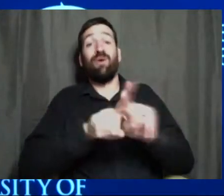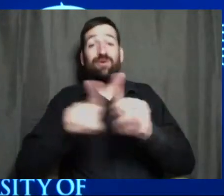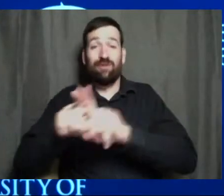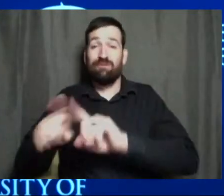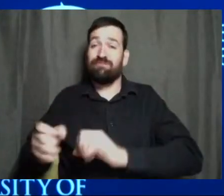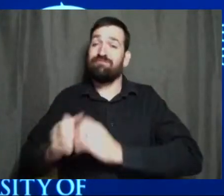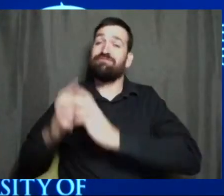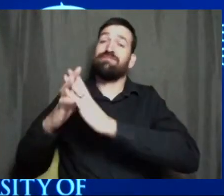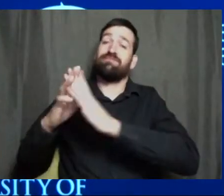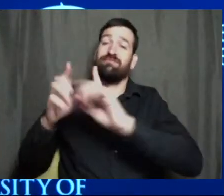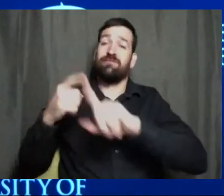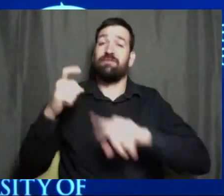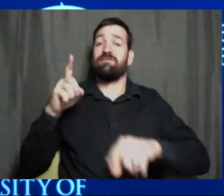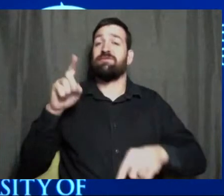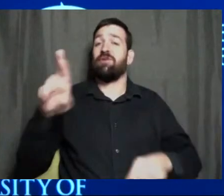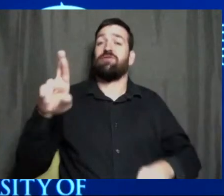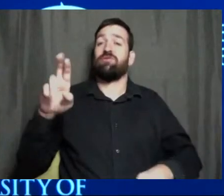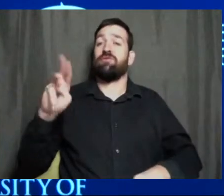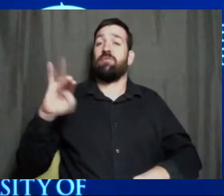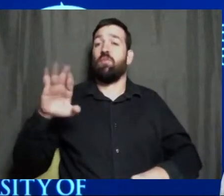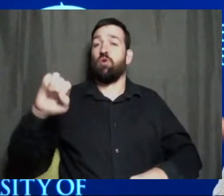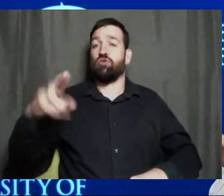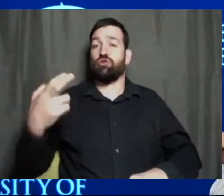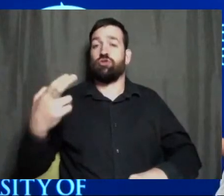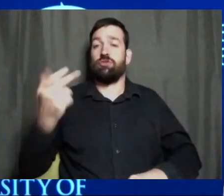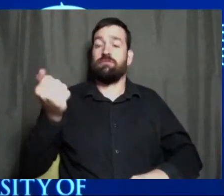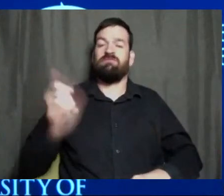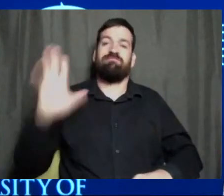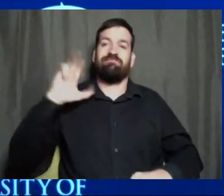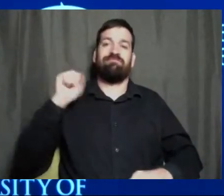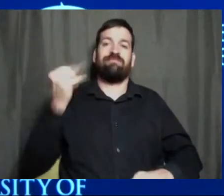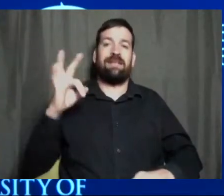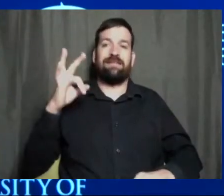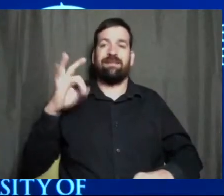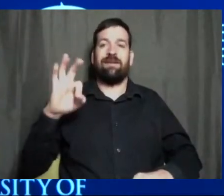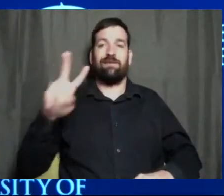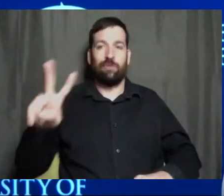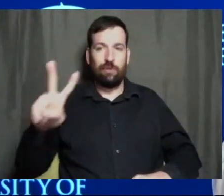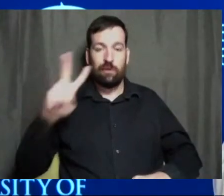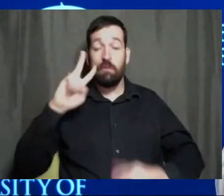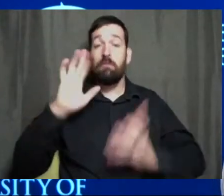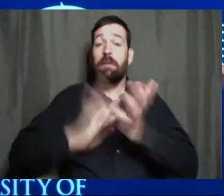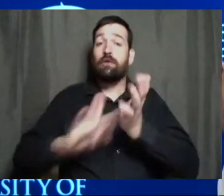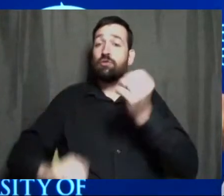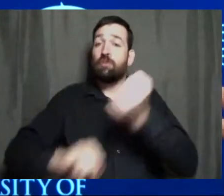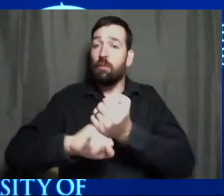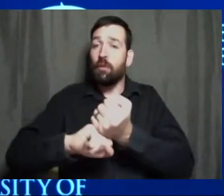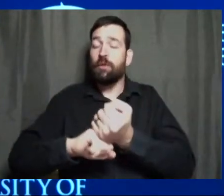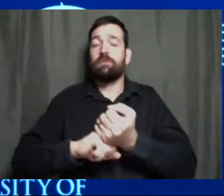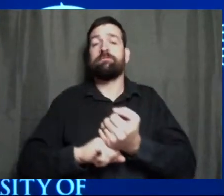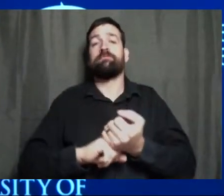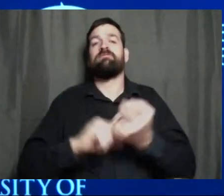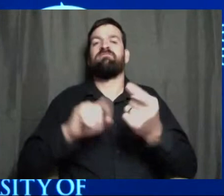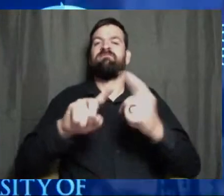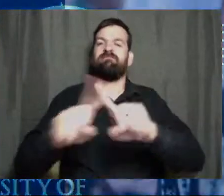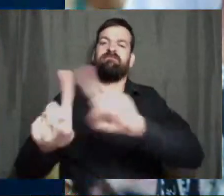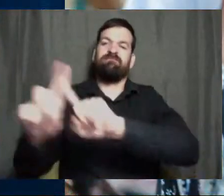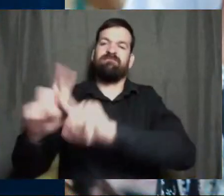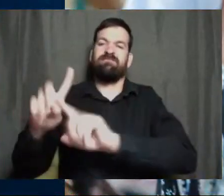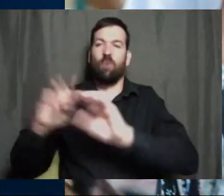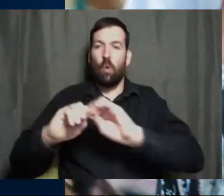in 1992 as a way to provide medical support to organizations internationally